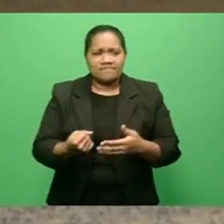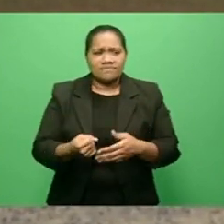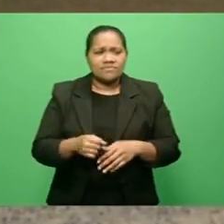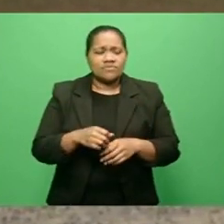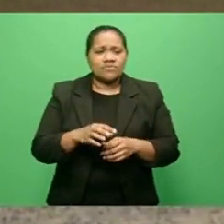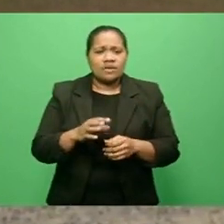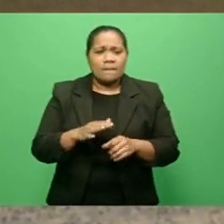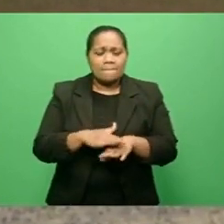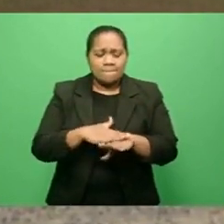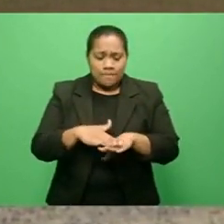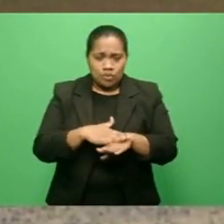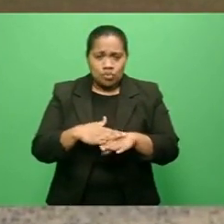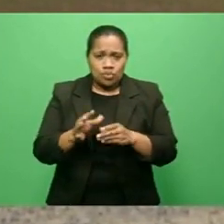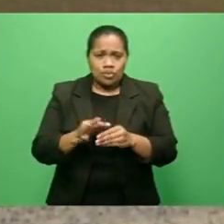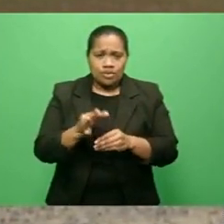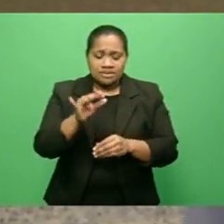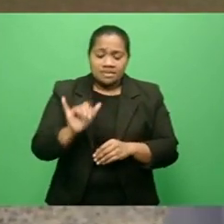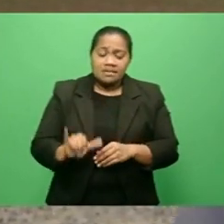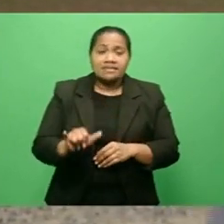Yasawa Marlins.